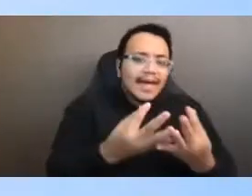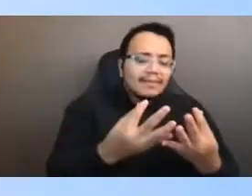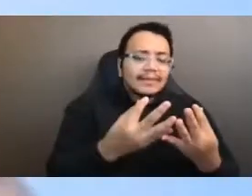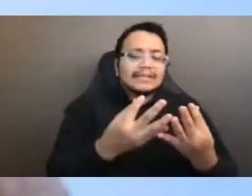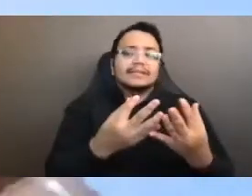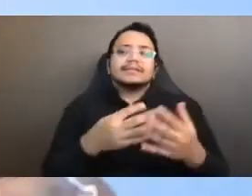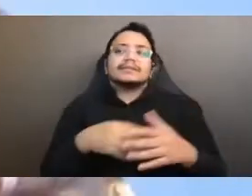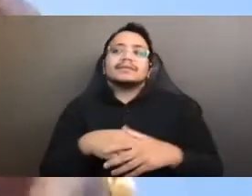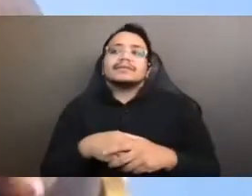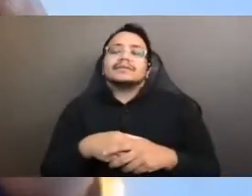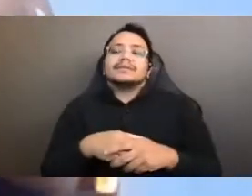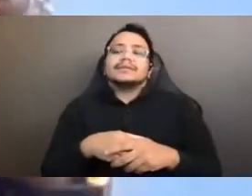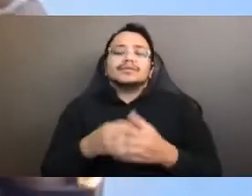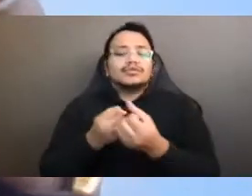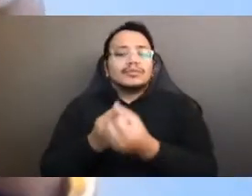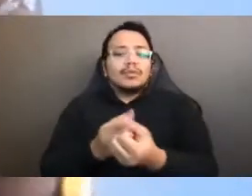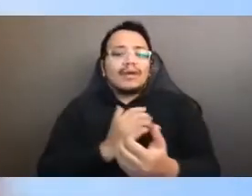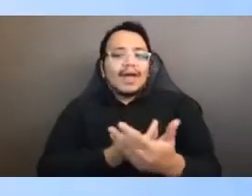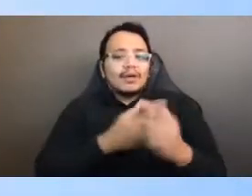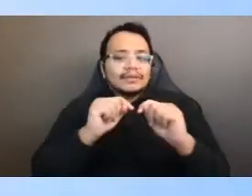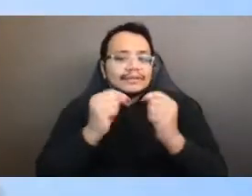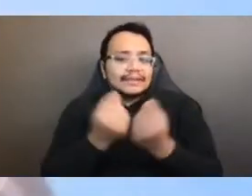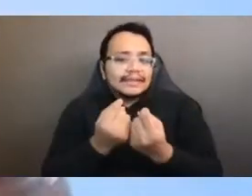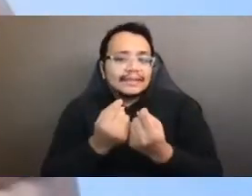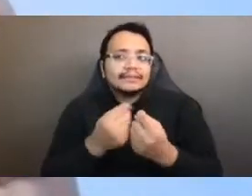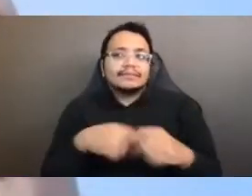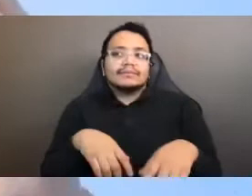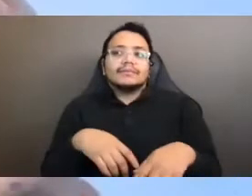this advocacy, in this